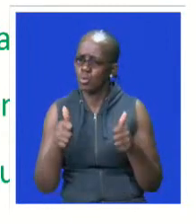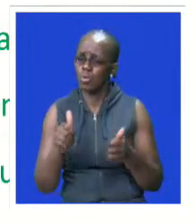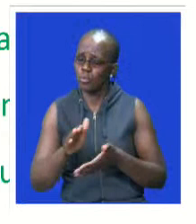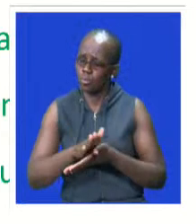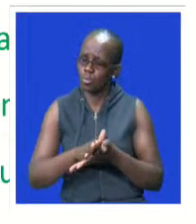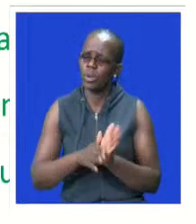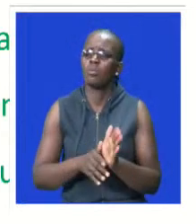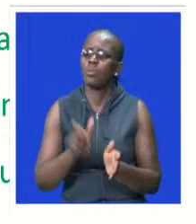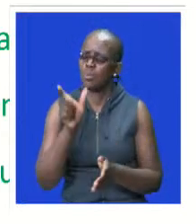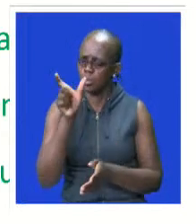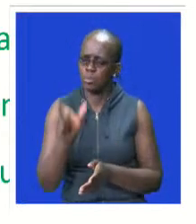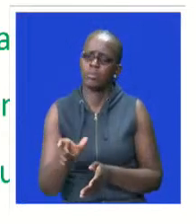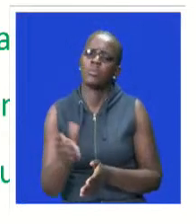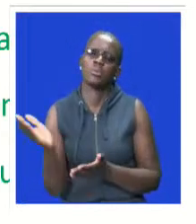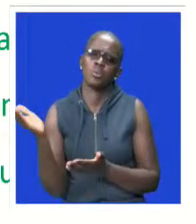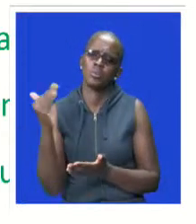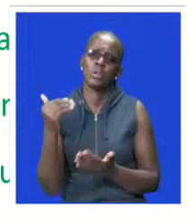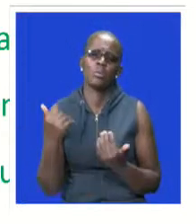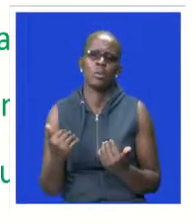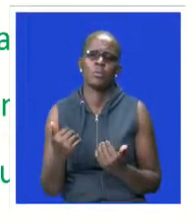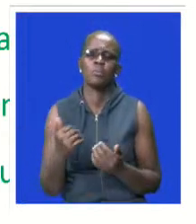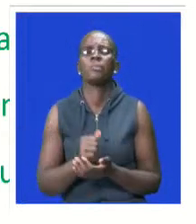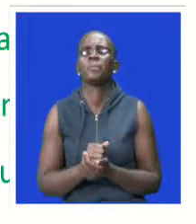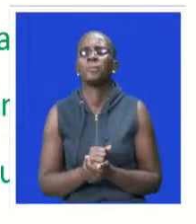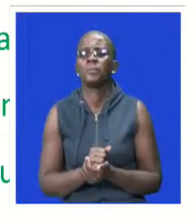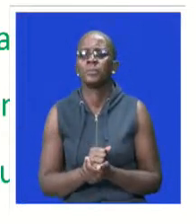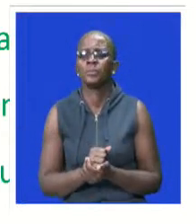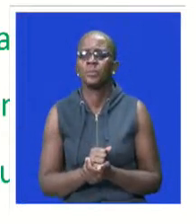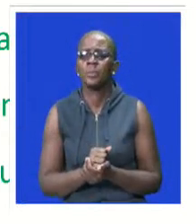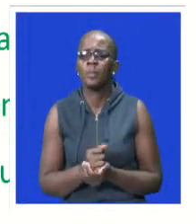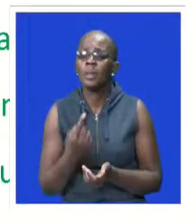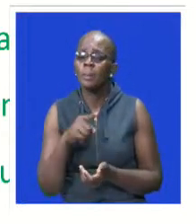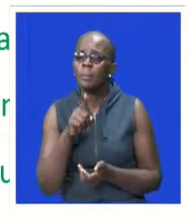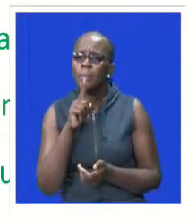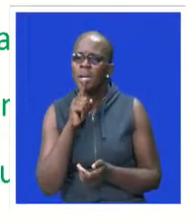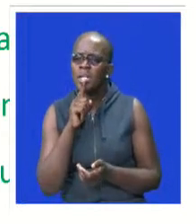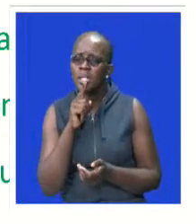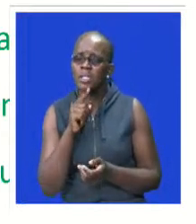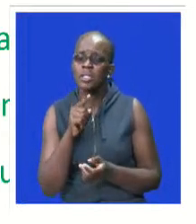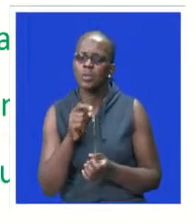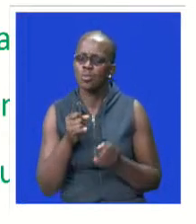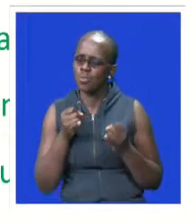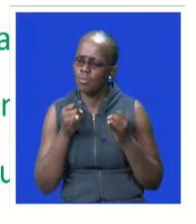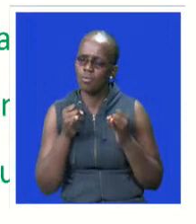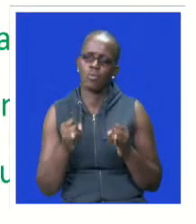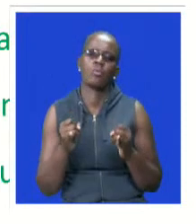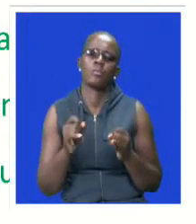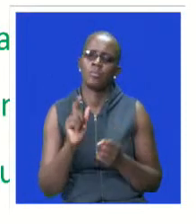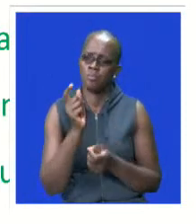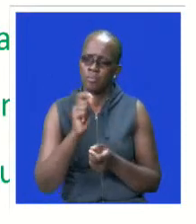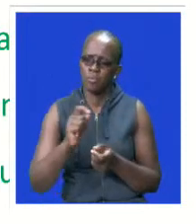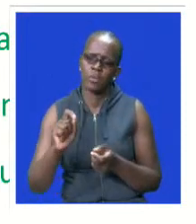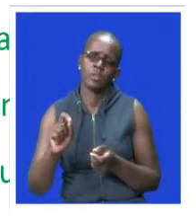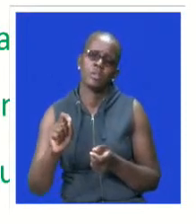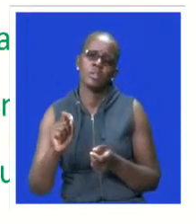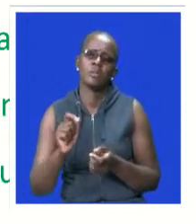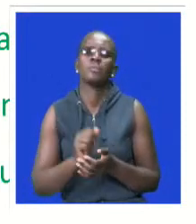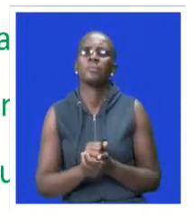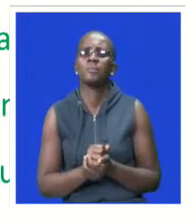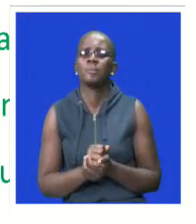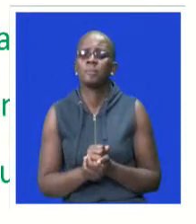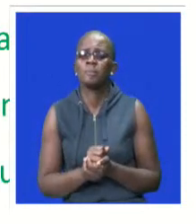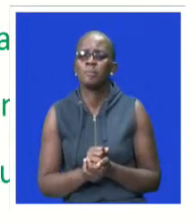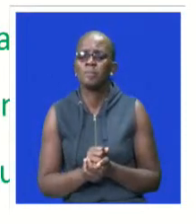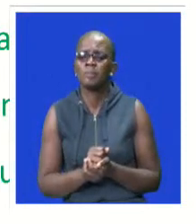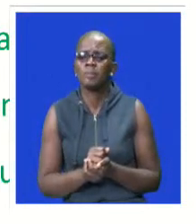we said that we can't use we can't use imperatives, which means that we use non-imperatives. One thing that I want you